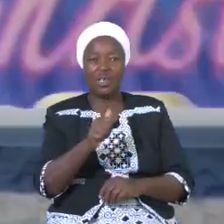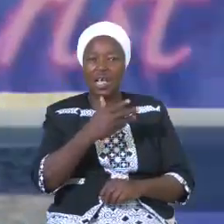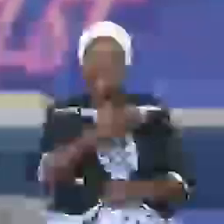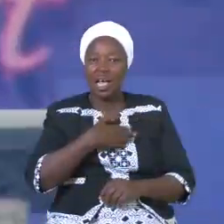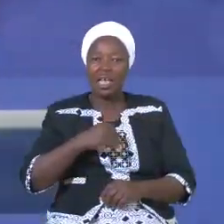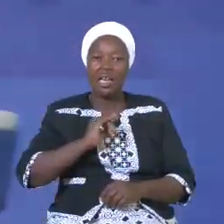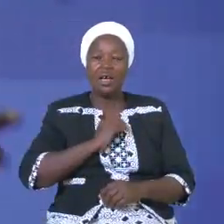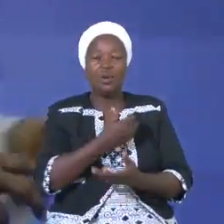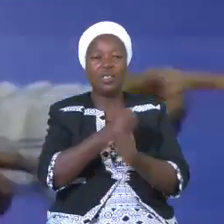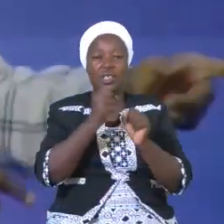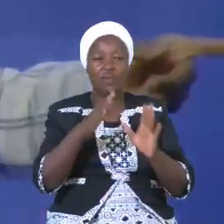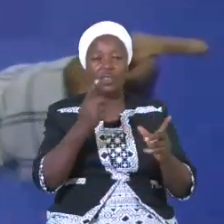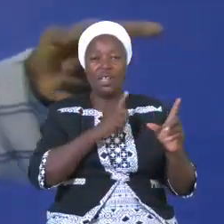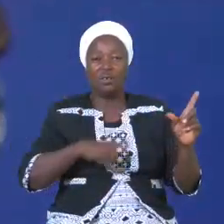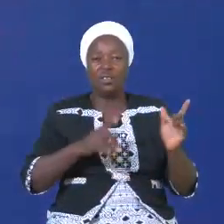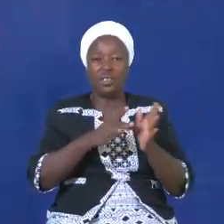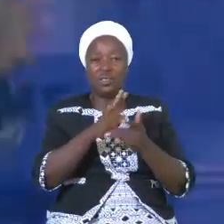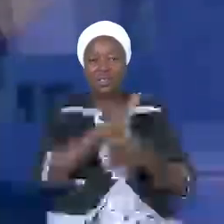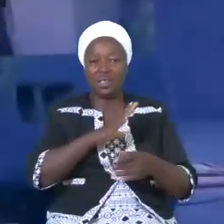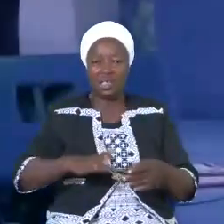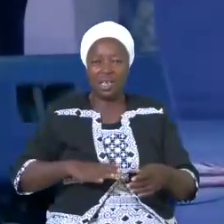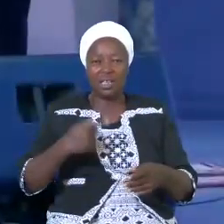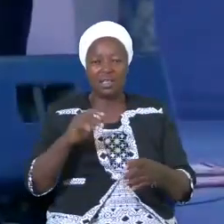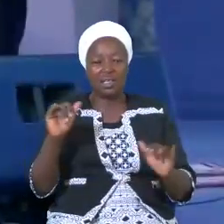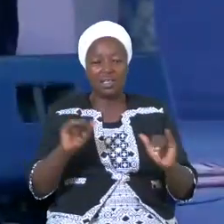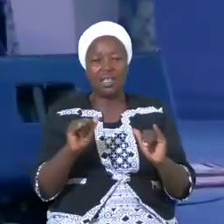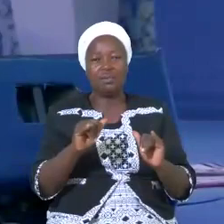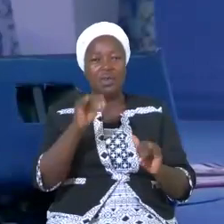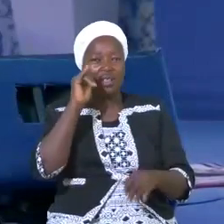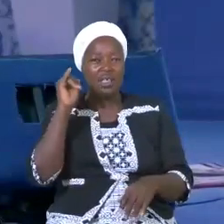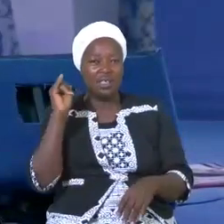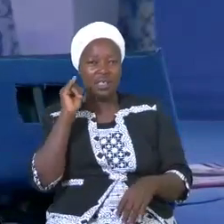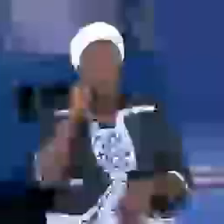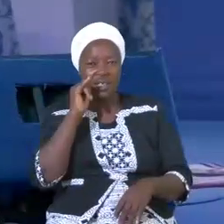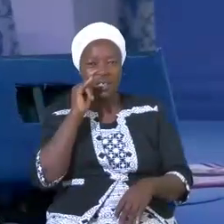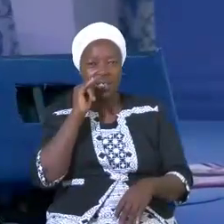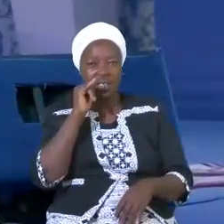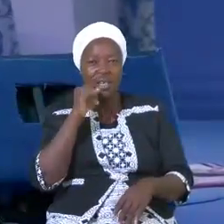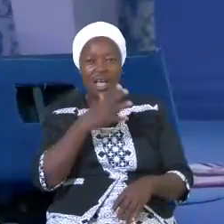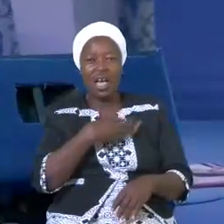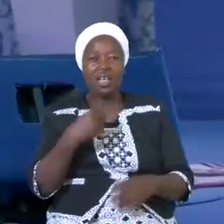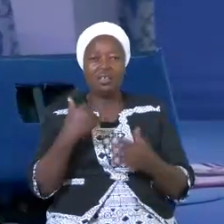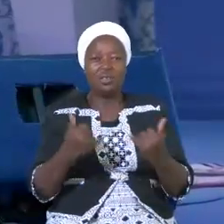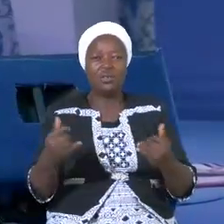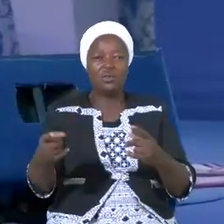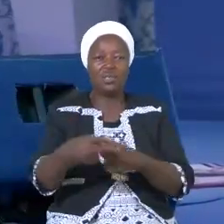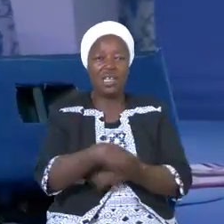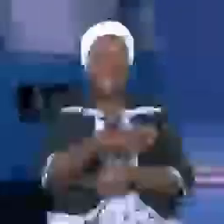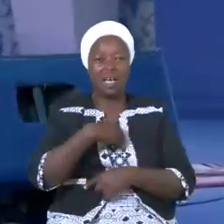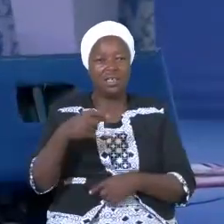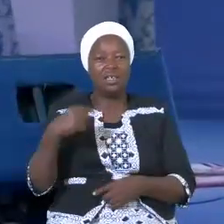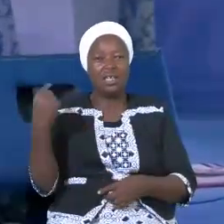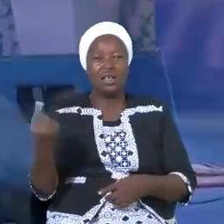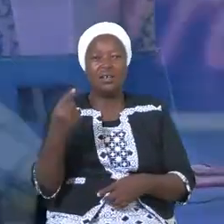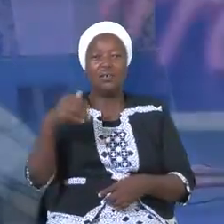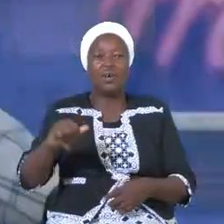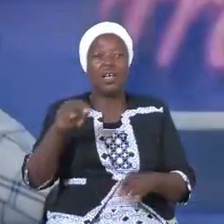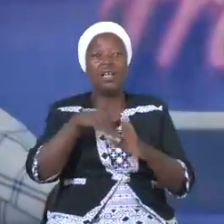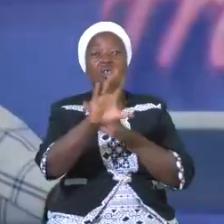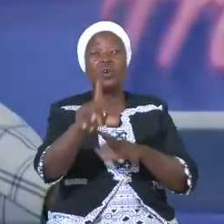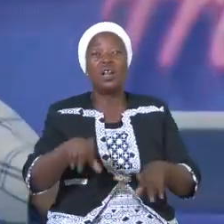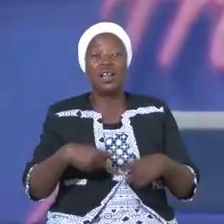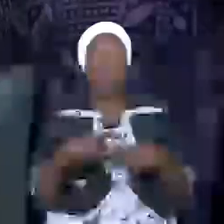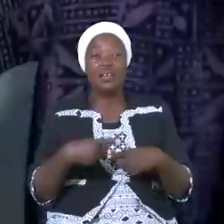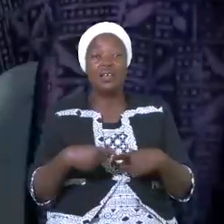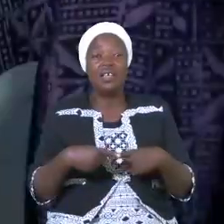the lord jesus christ the same yesterday and today and forever in your life it